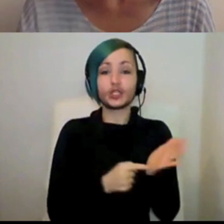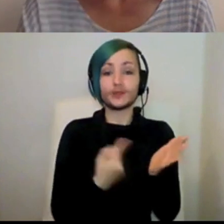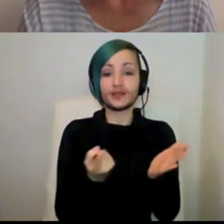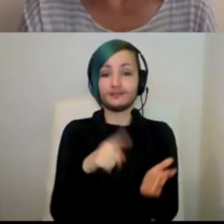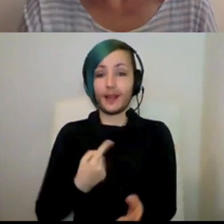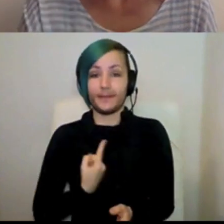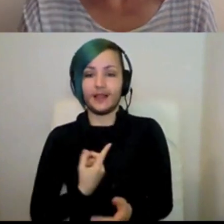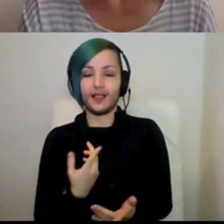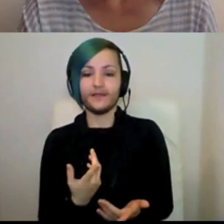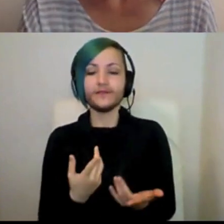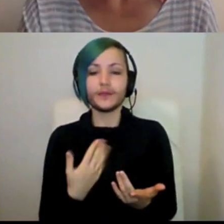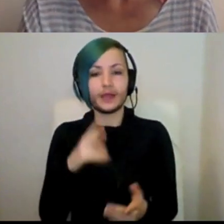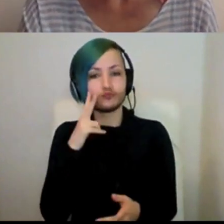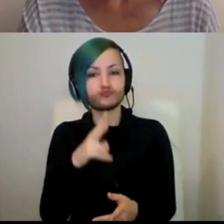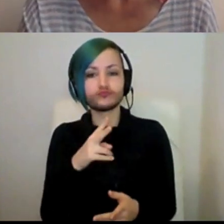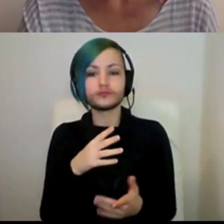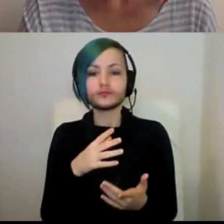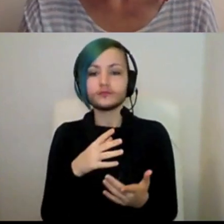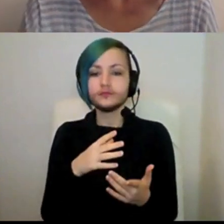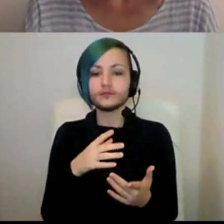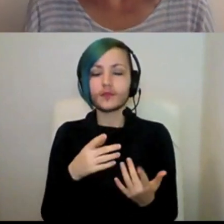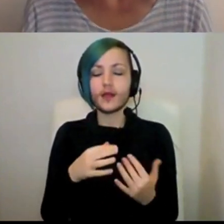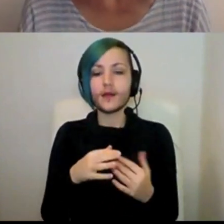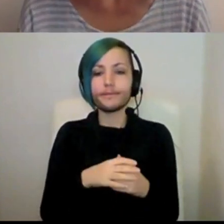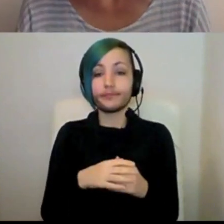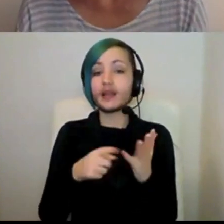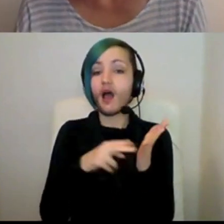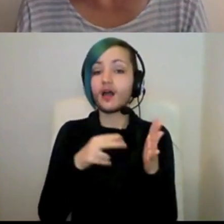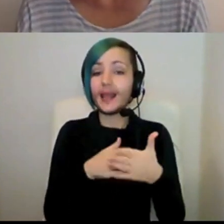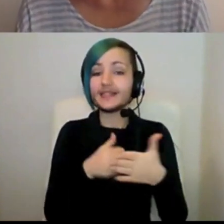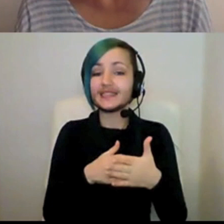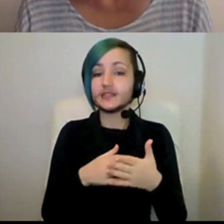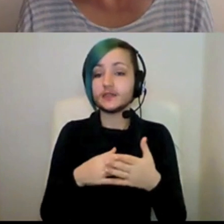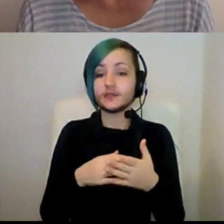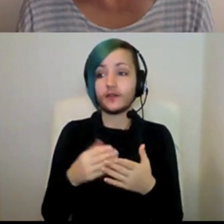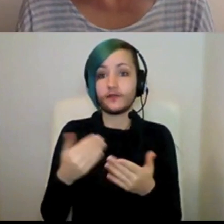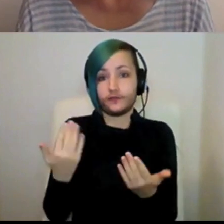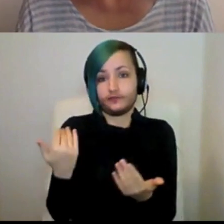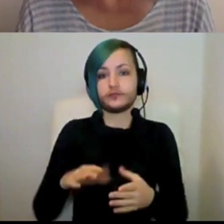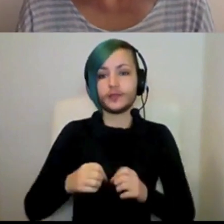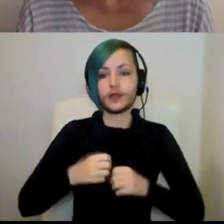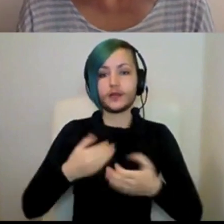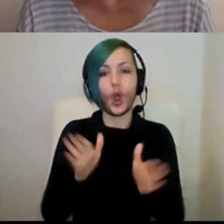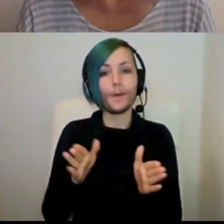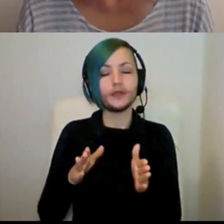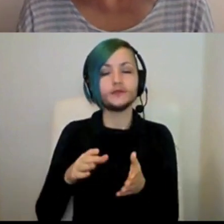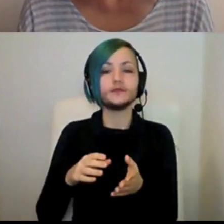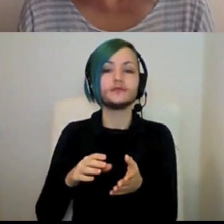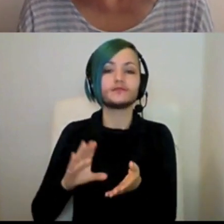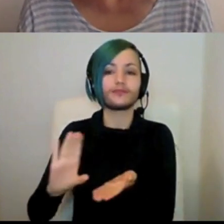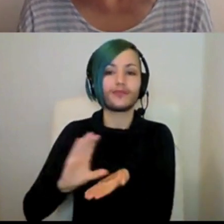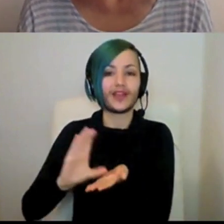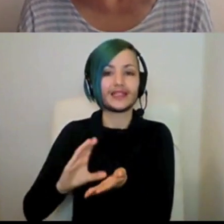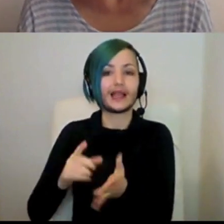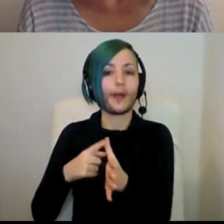Unlimited have just launched another round, and we sat in on sort of a seminar that they were doing about how to apply for funding, and